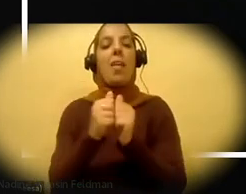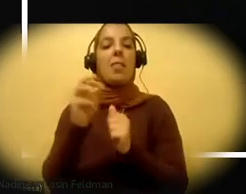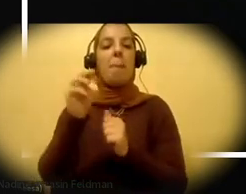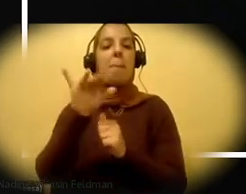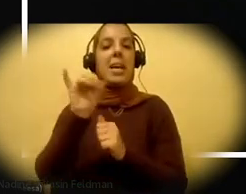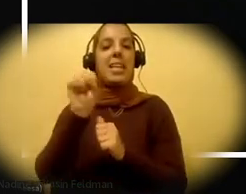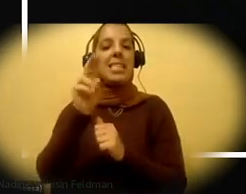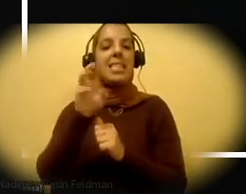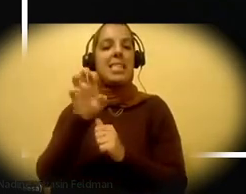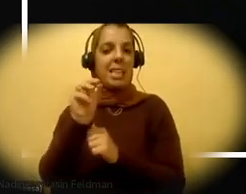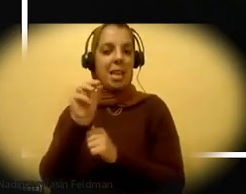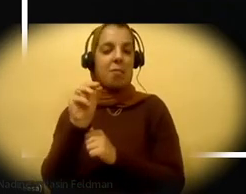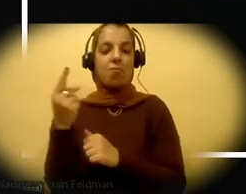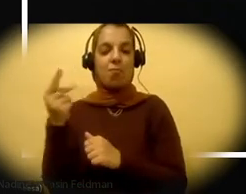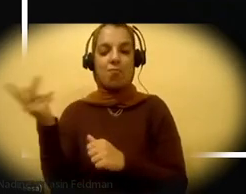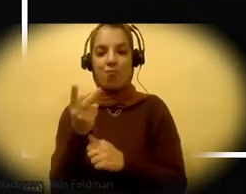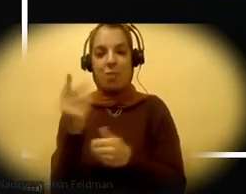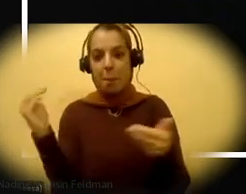us